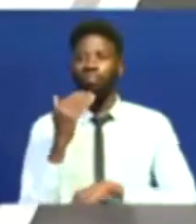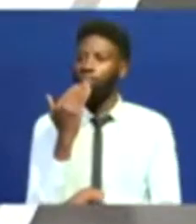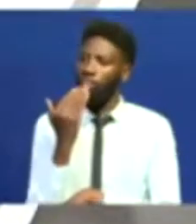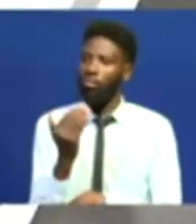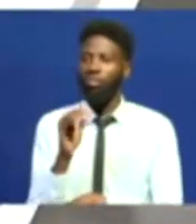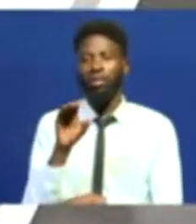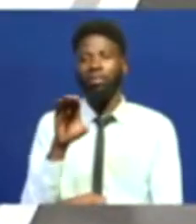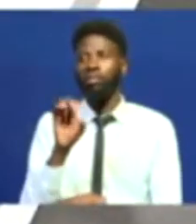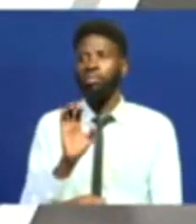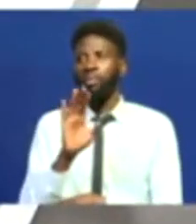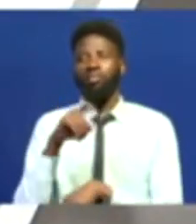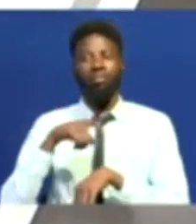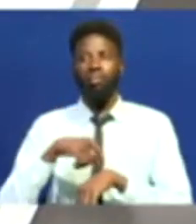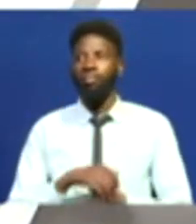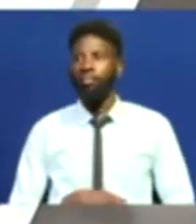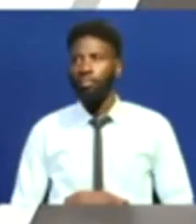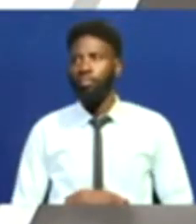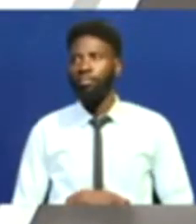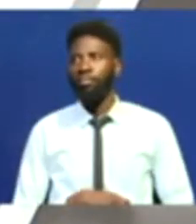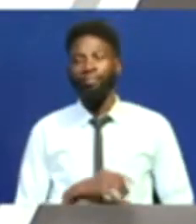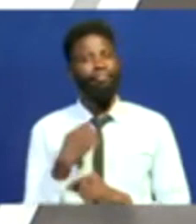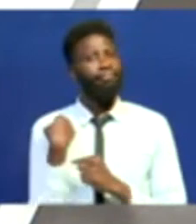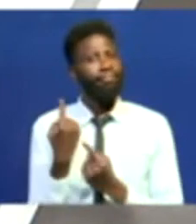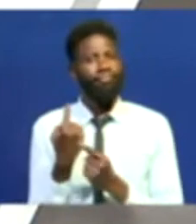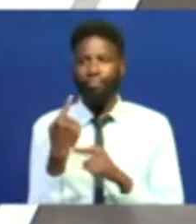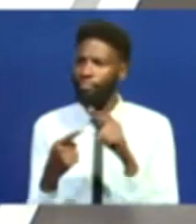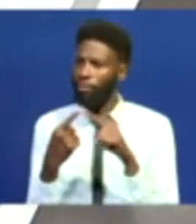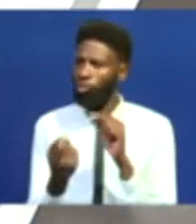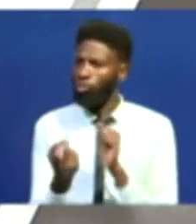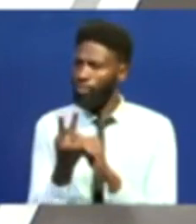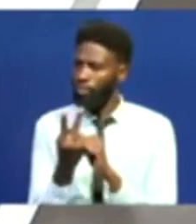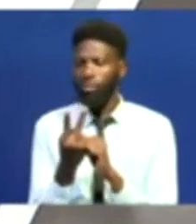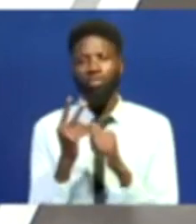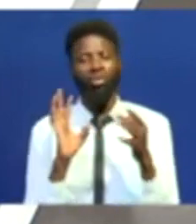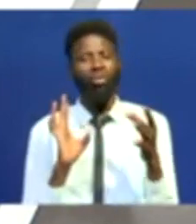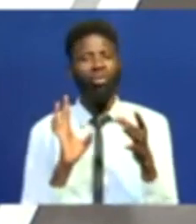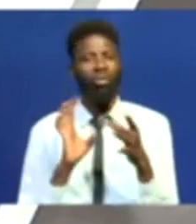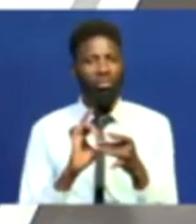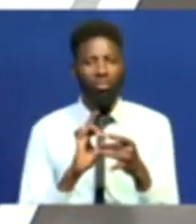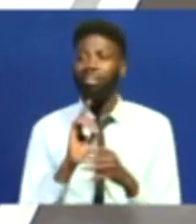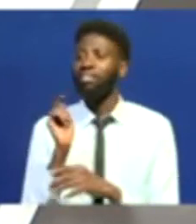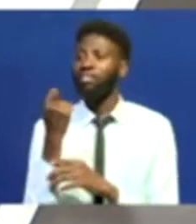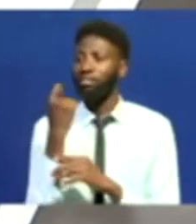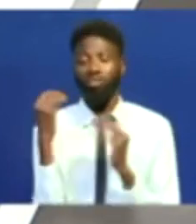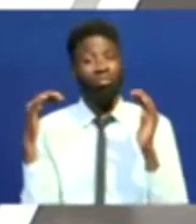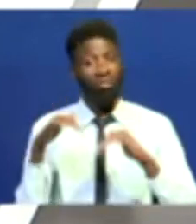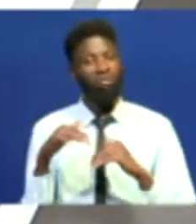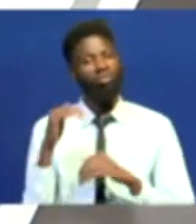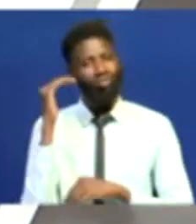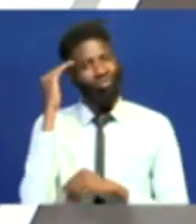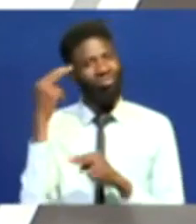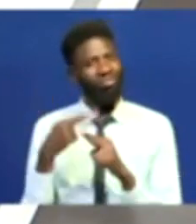CEO, for your time. You know, for the last 12 years, Connected Kenya Summit is what we have known it to be, but now from now going